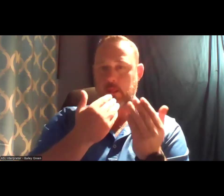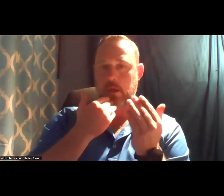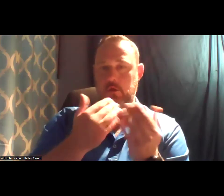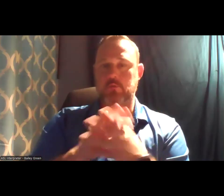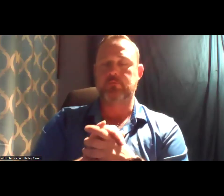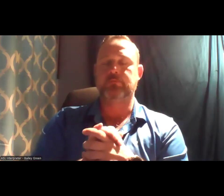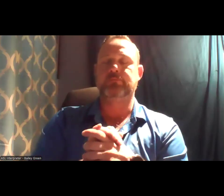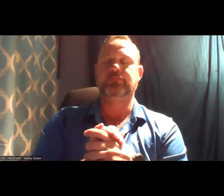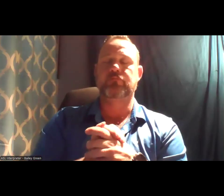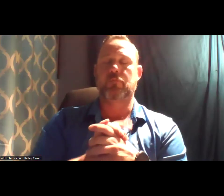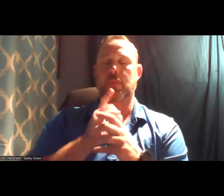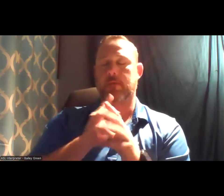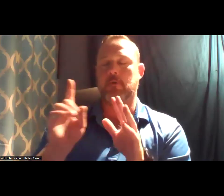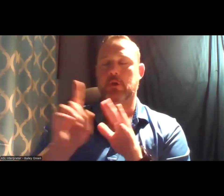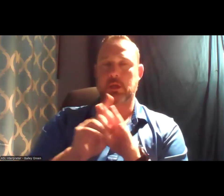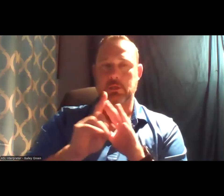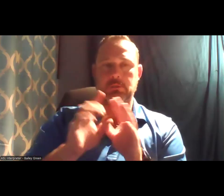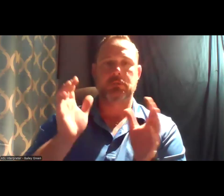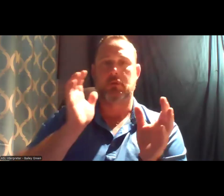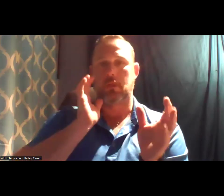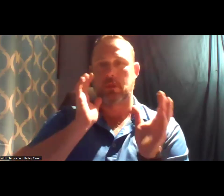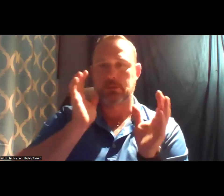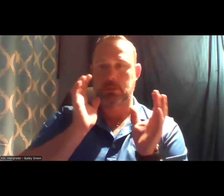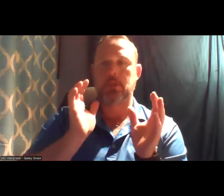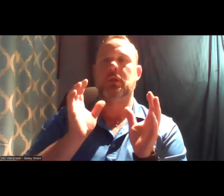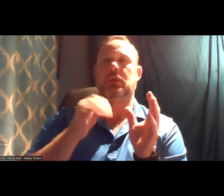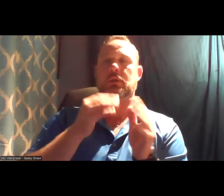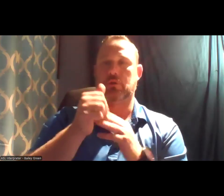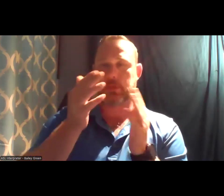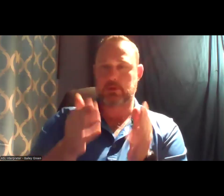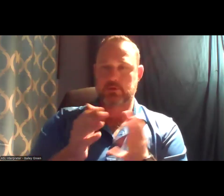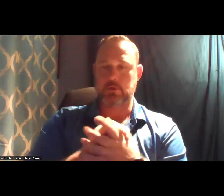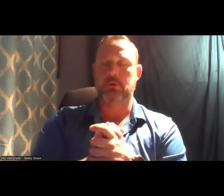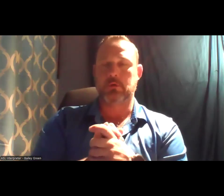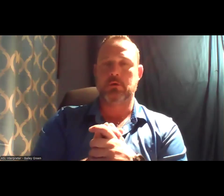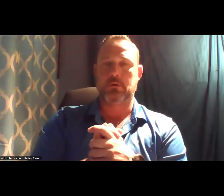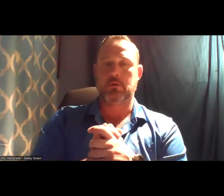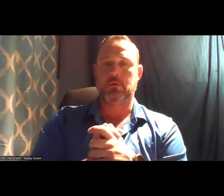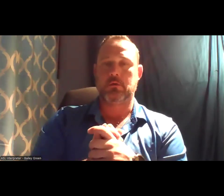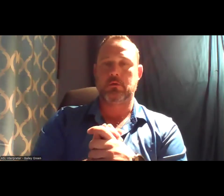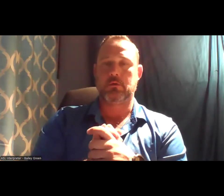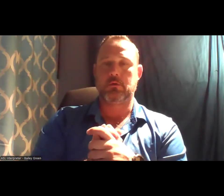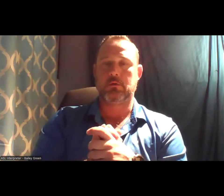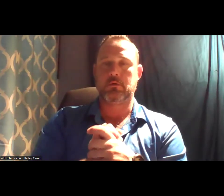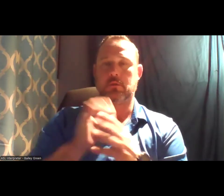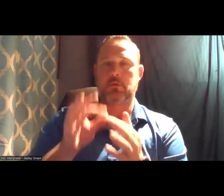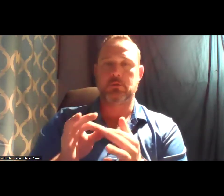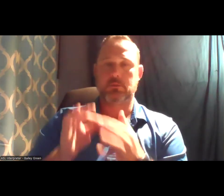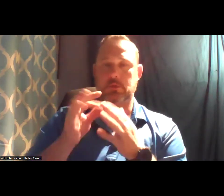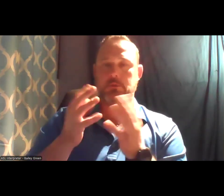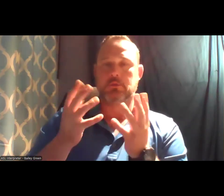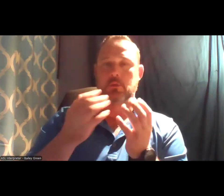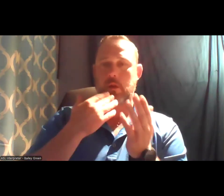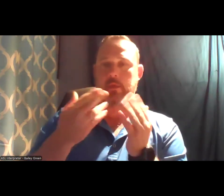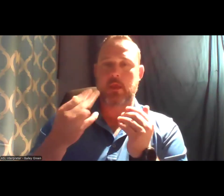for your attendance, for listening, and your leadership. And then I especially want to thank Hagar